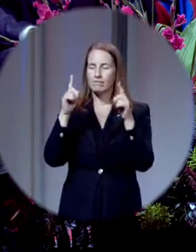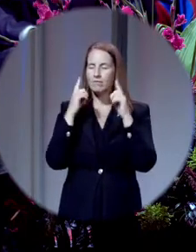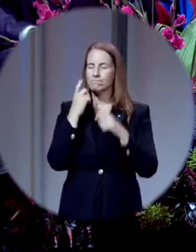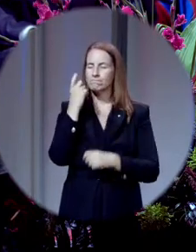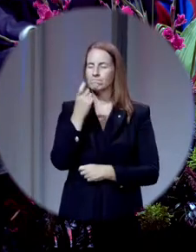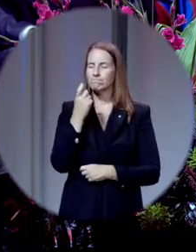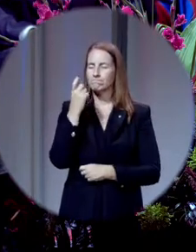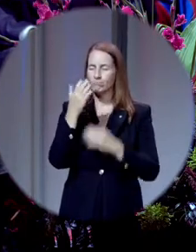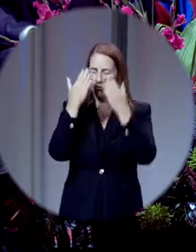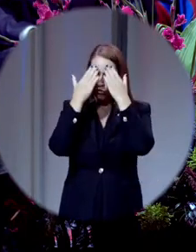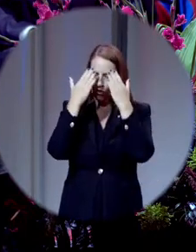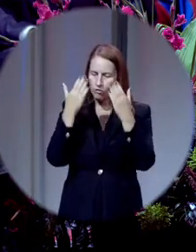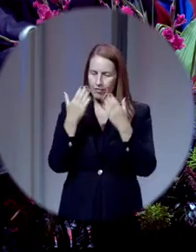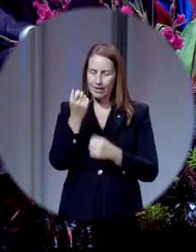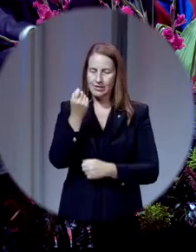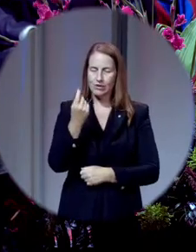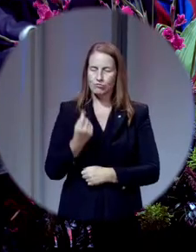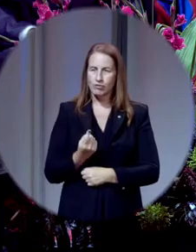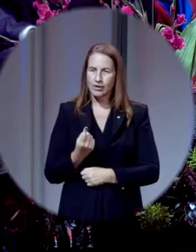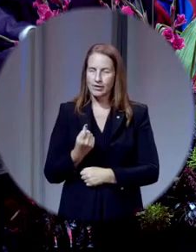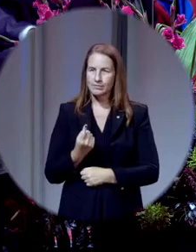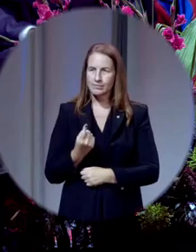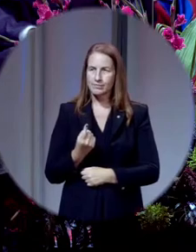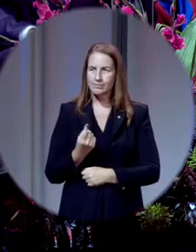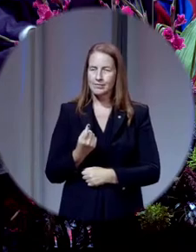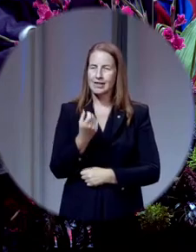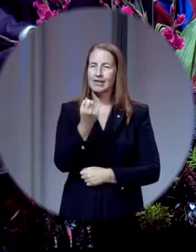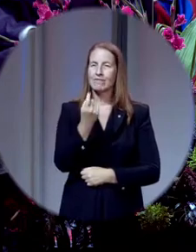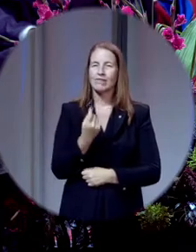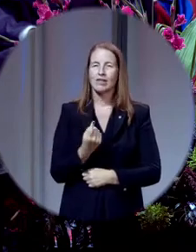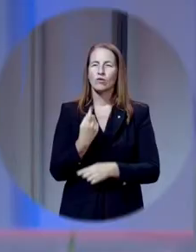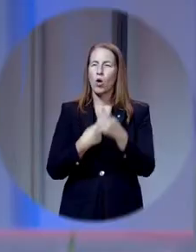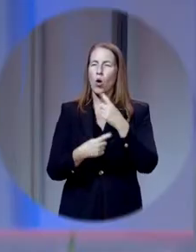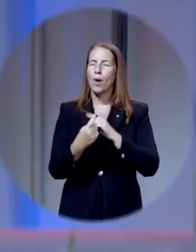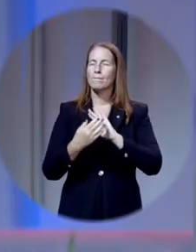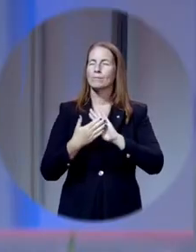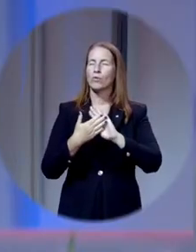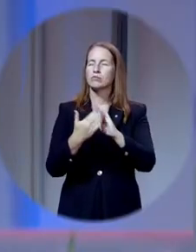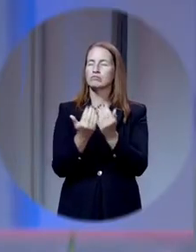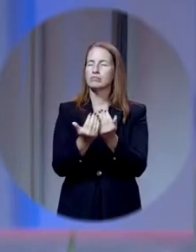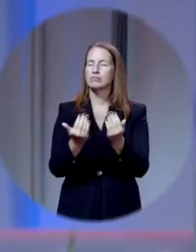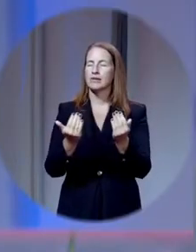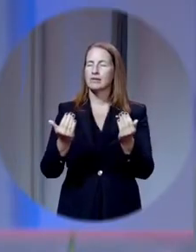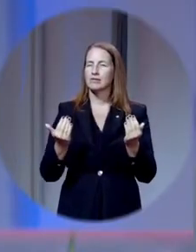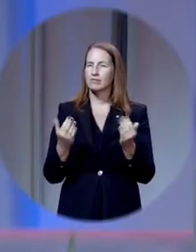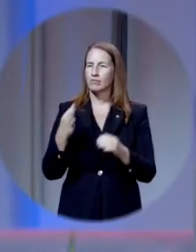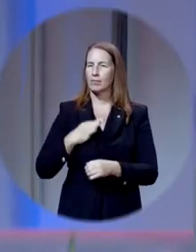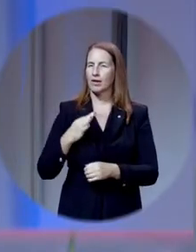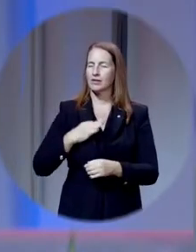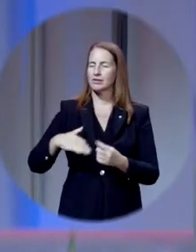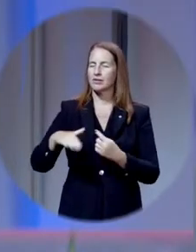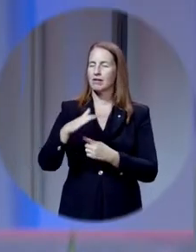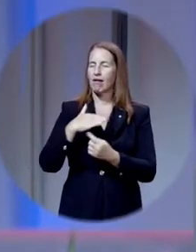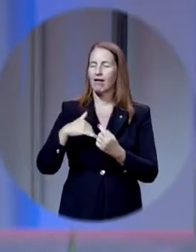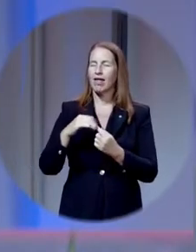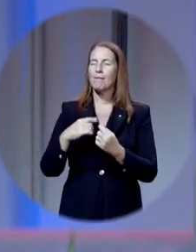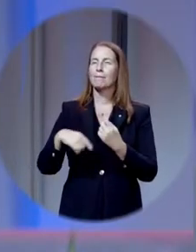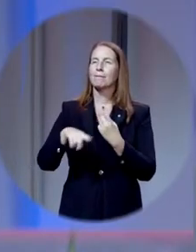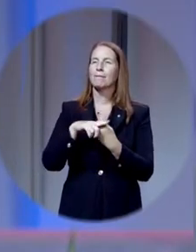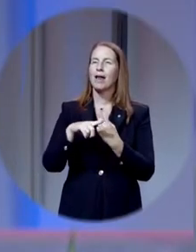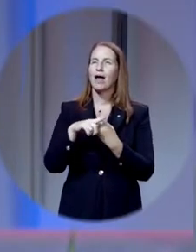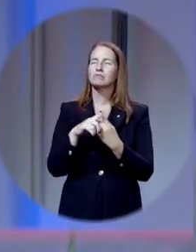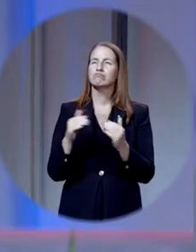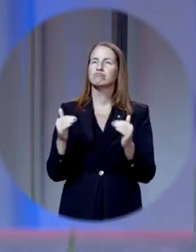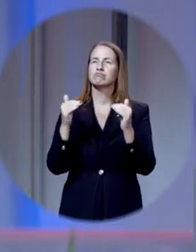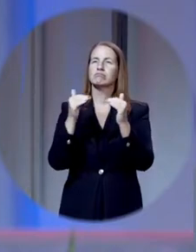seeks individuals who have not only pushed the boundaries of their field for the benefit of society, but who also reflect